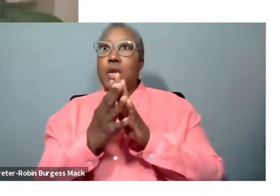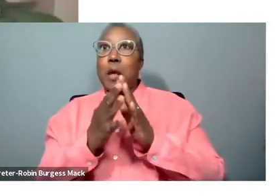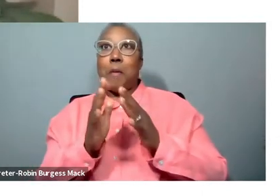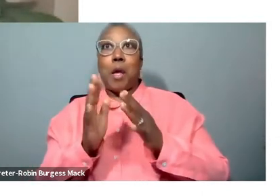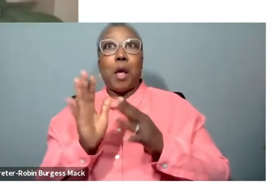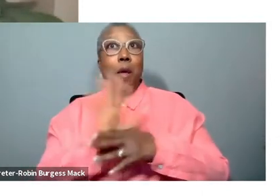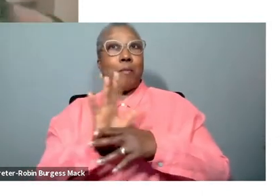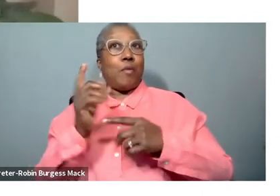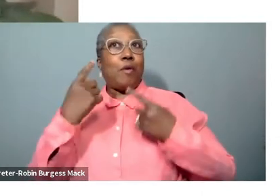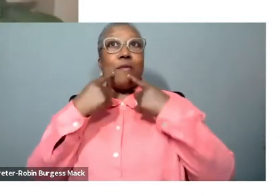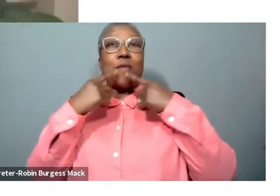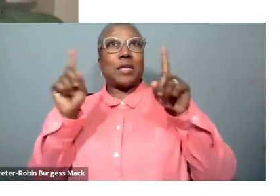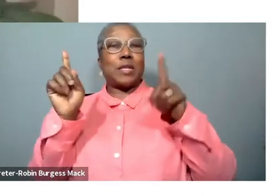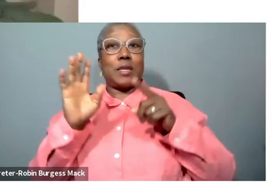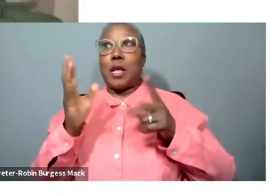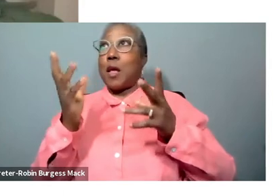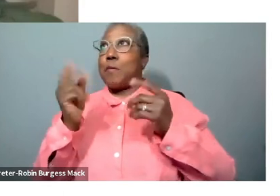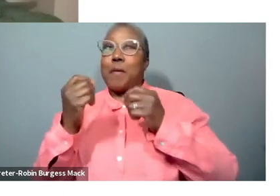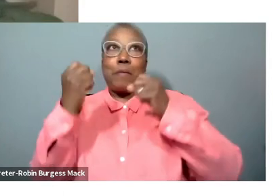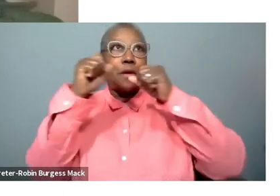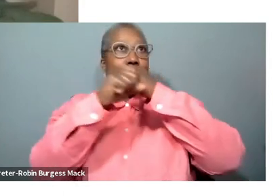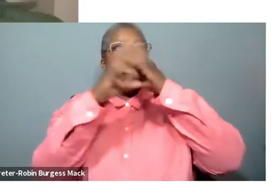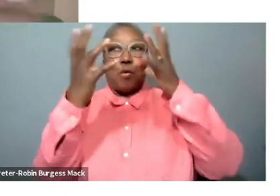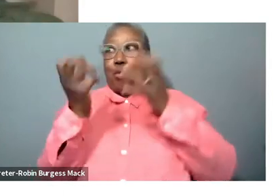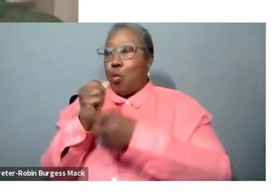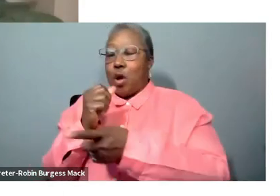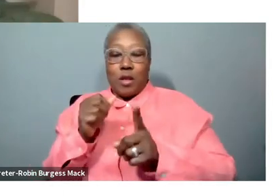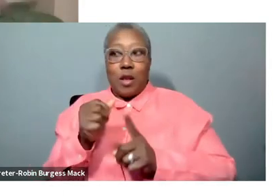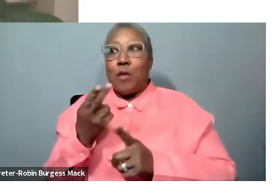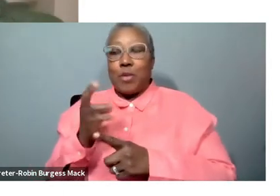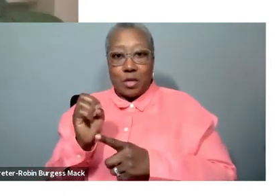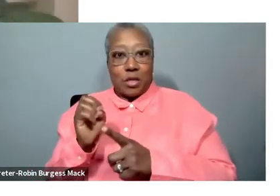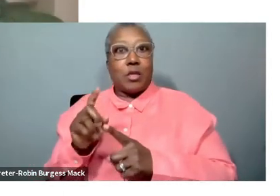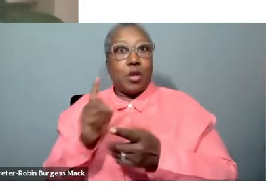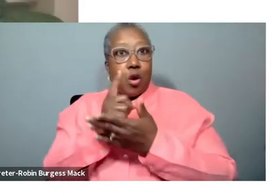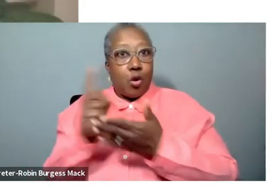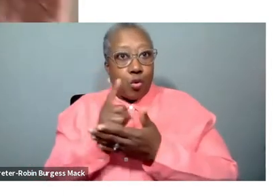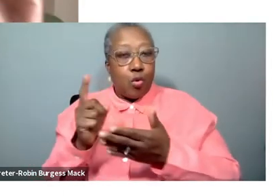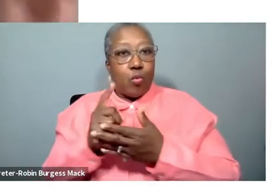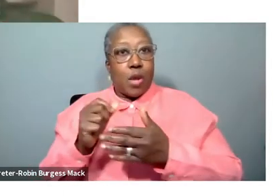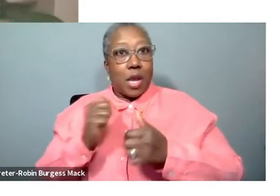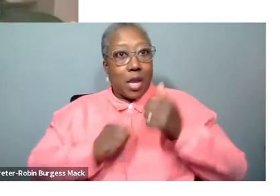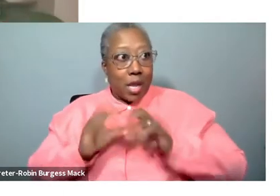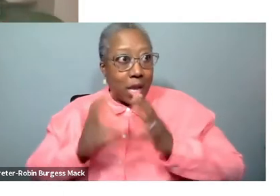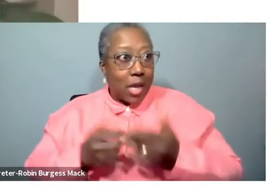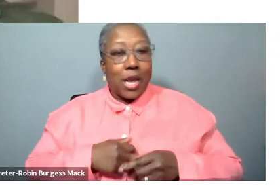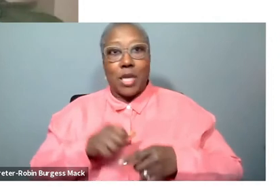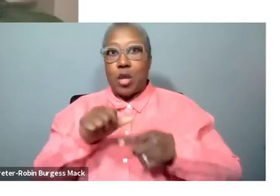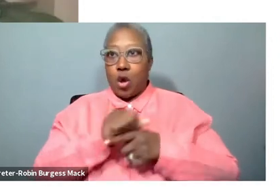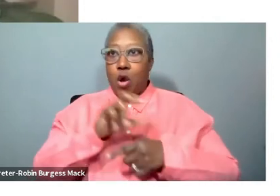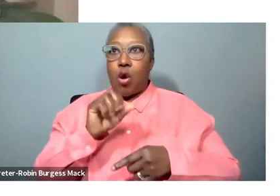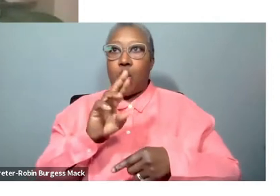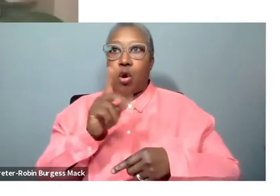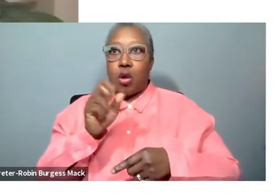star. Everybody mocks this dream of hers, but she goes to weekly acting classes. She auditions.